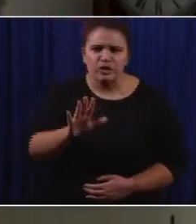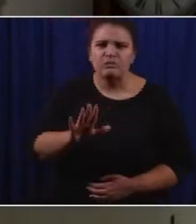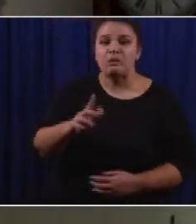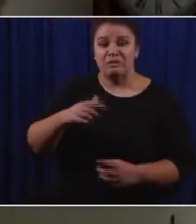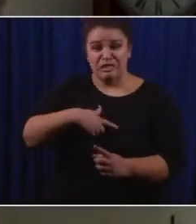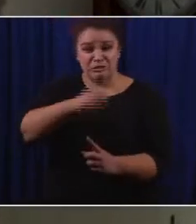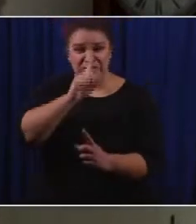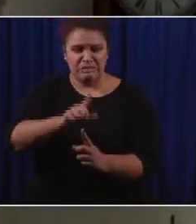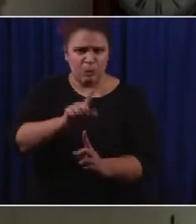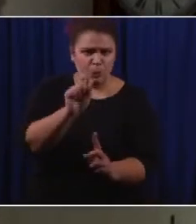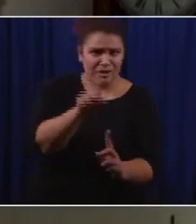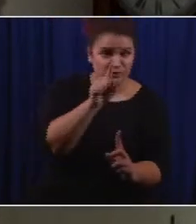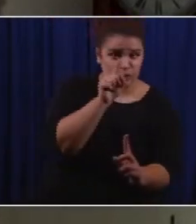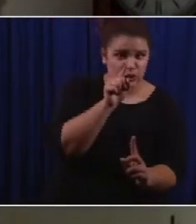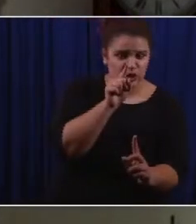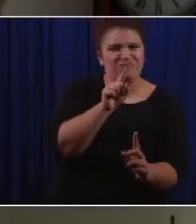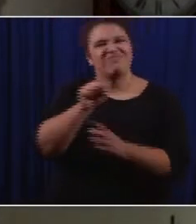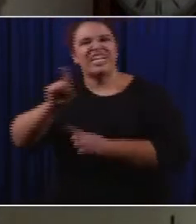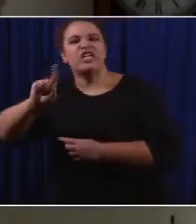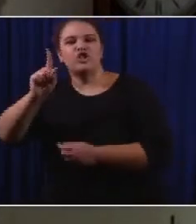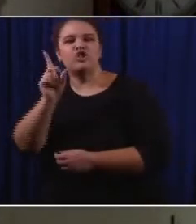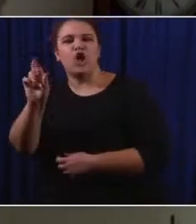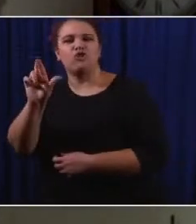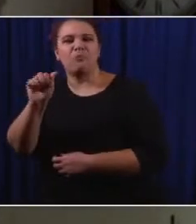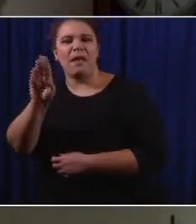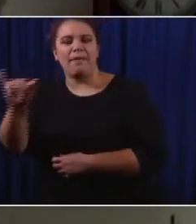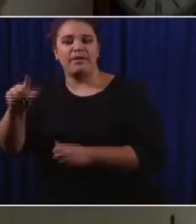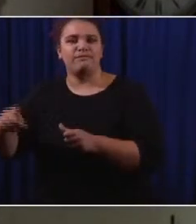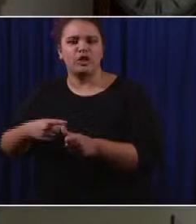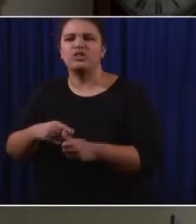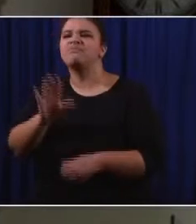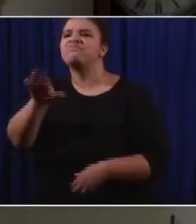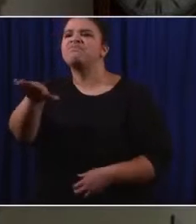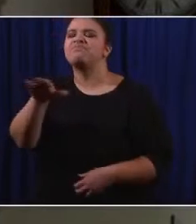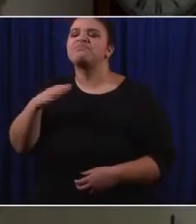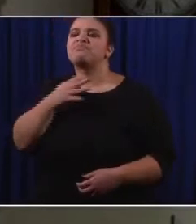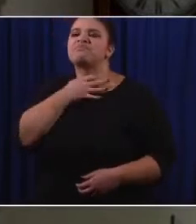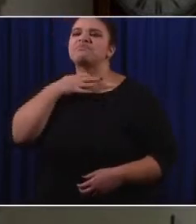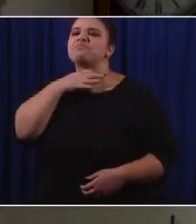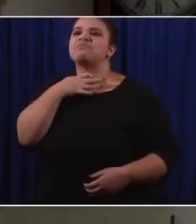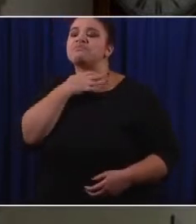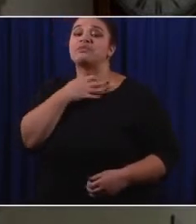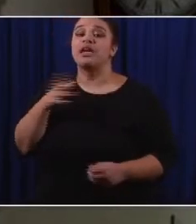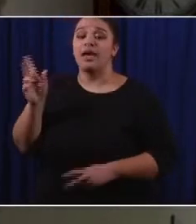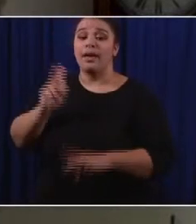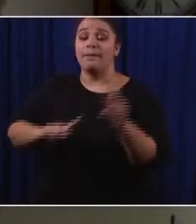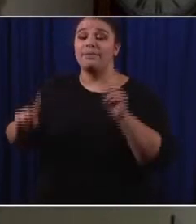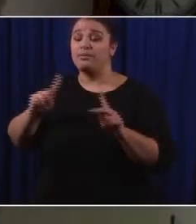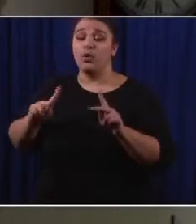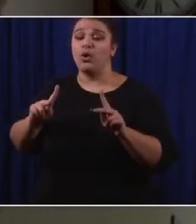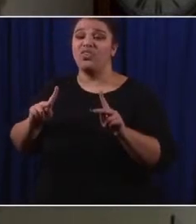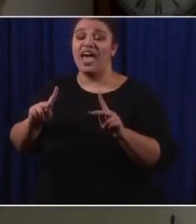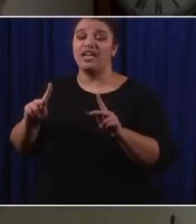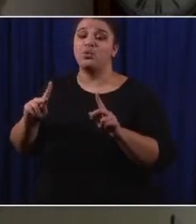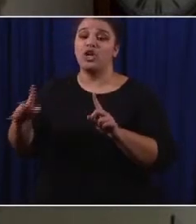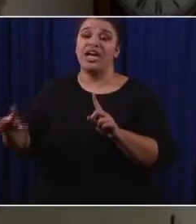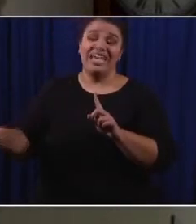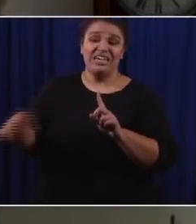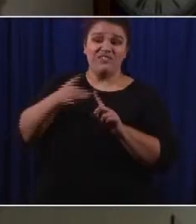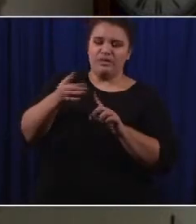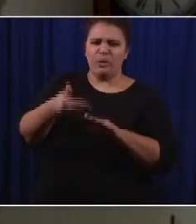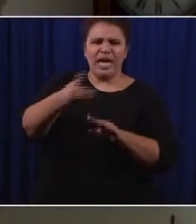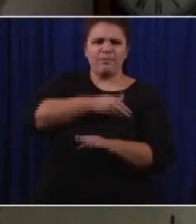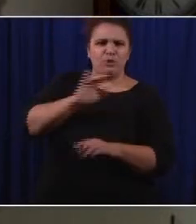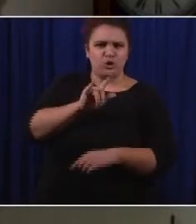and actually first for Dr. Abbey. And it's, how do you account for people who were infected well before July? Because you mentioned